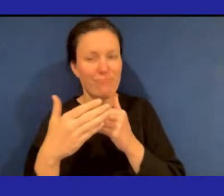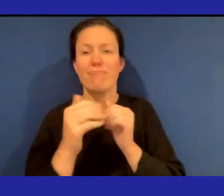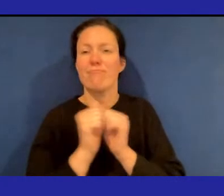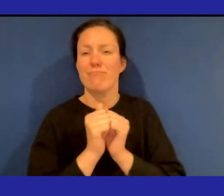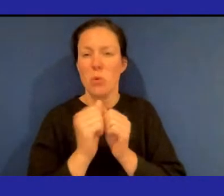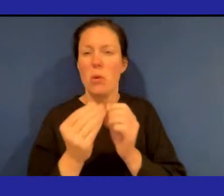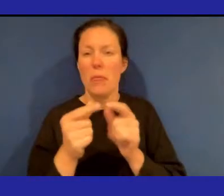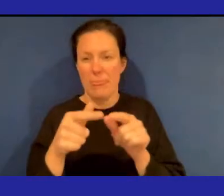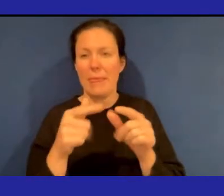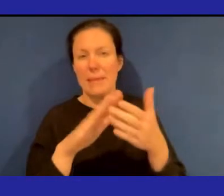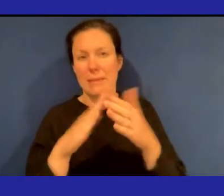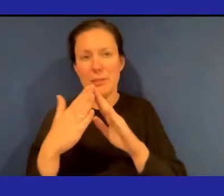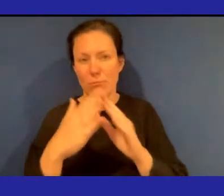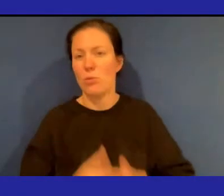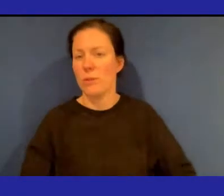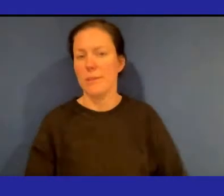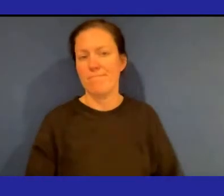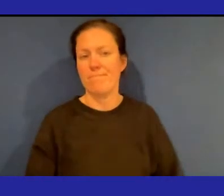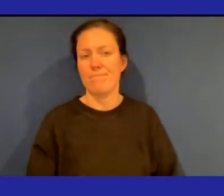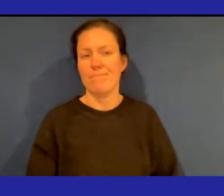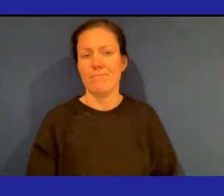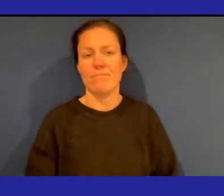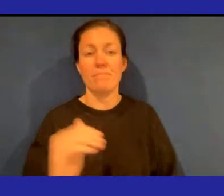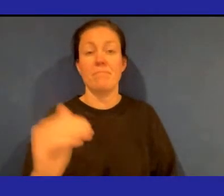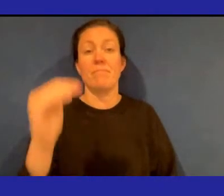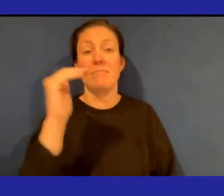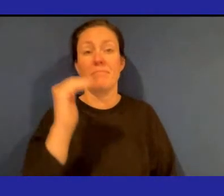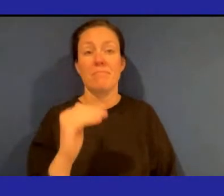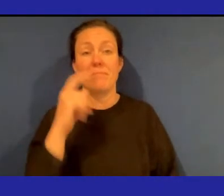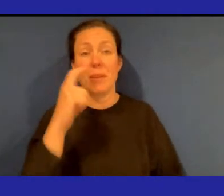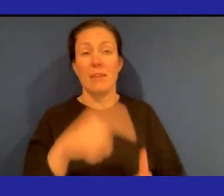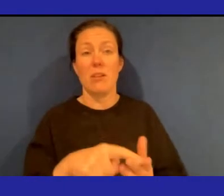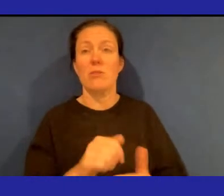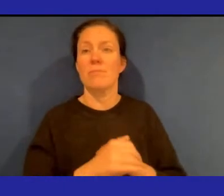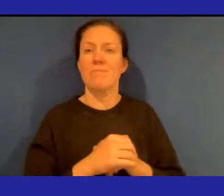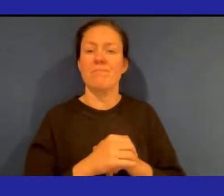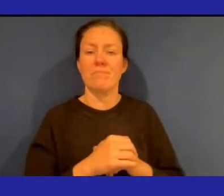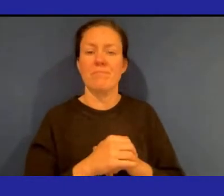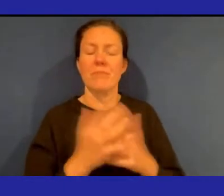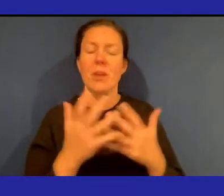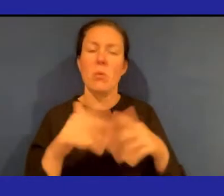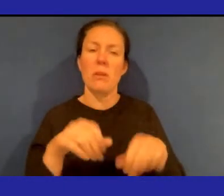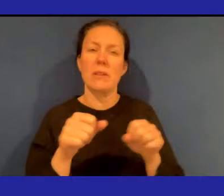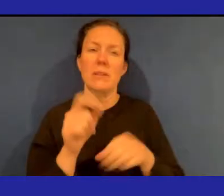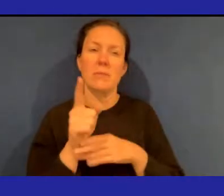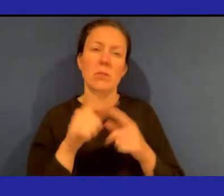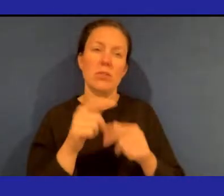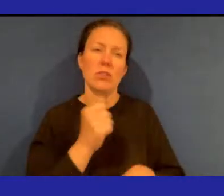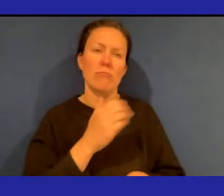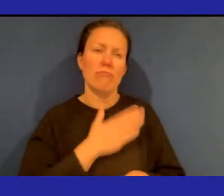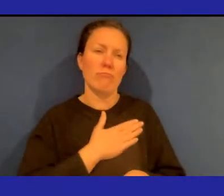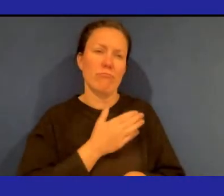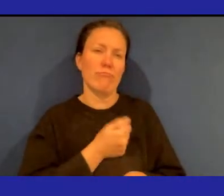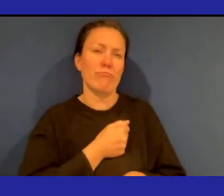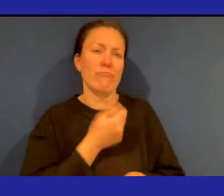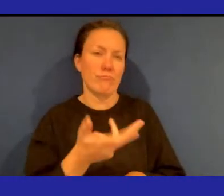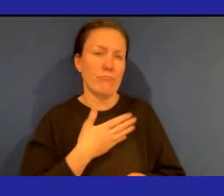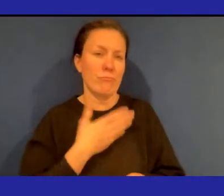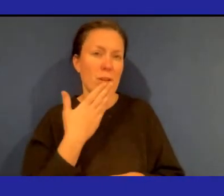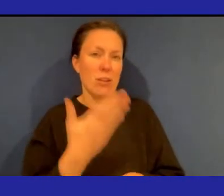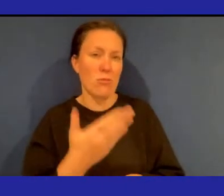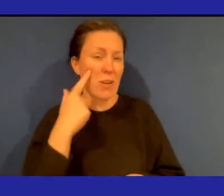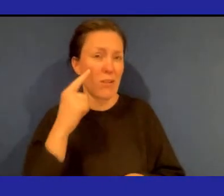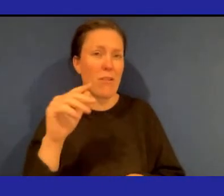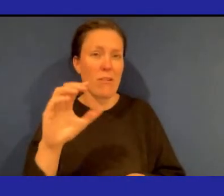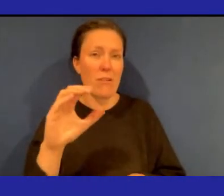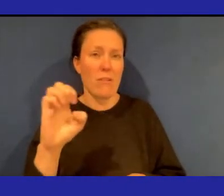community. Slide 8, acknowledgements. I want to take a moment to express my heartfelt gratitude to the CEO,